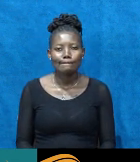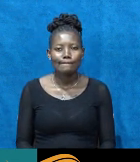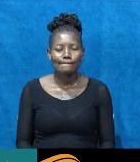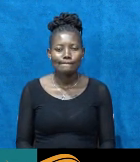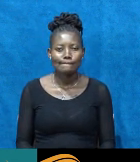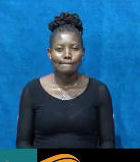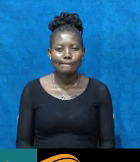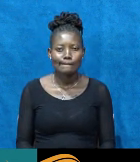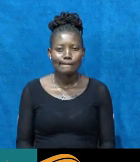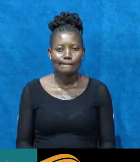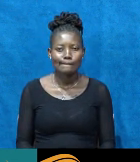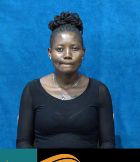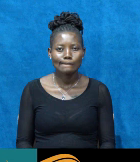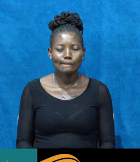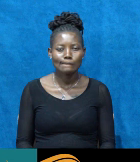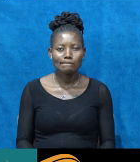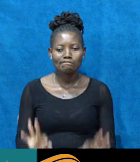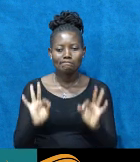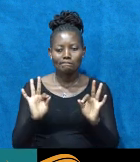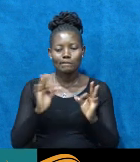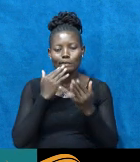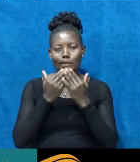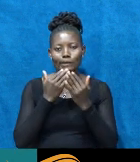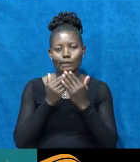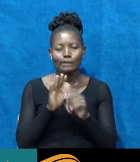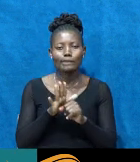Yeah, perfect. Thank you very much. You're welcome.